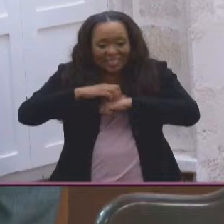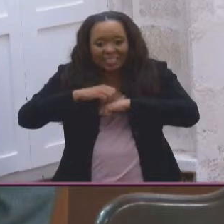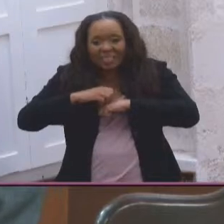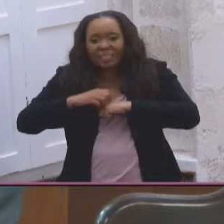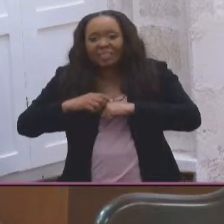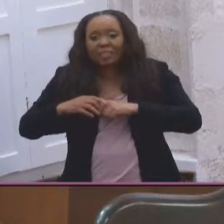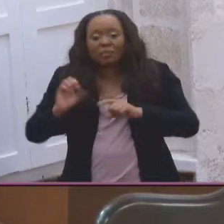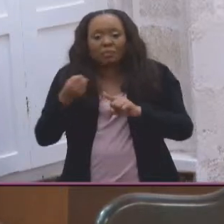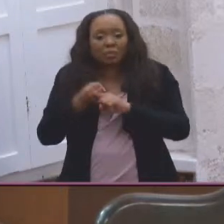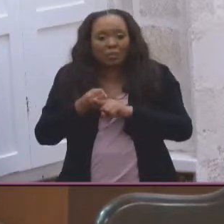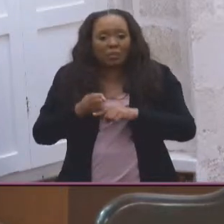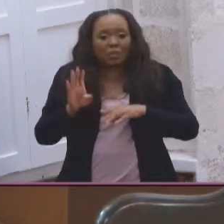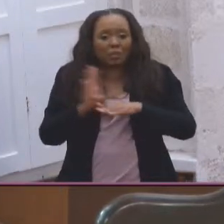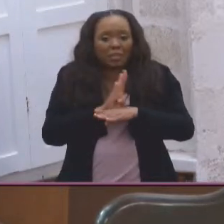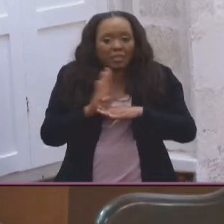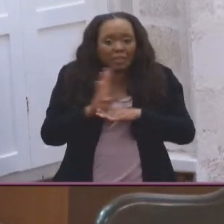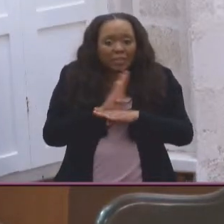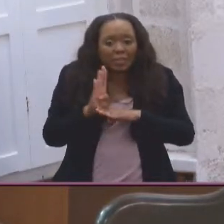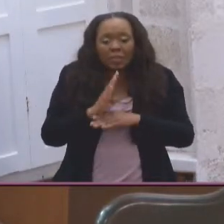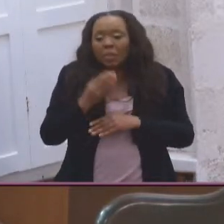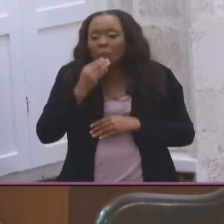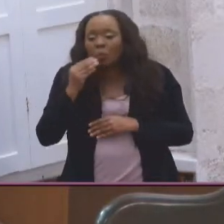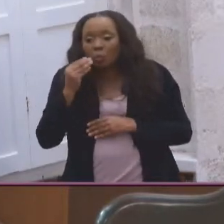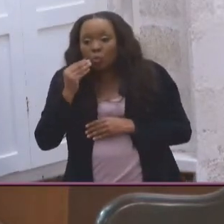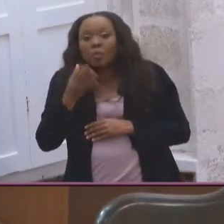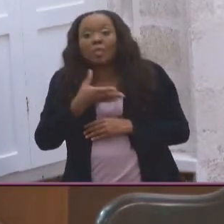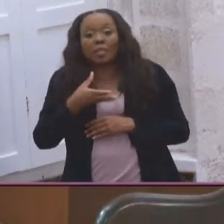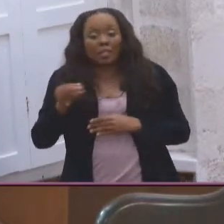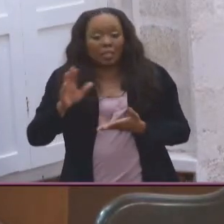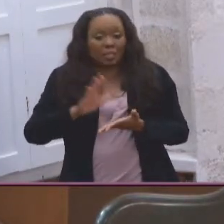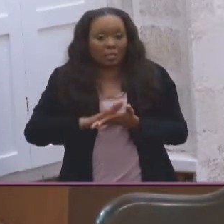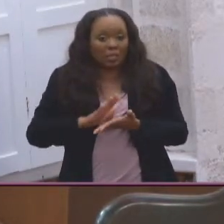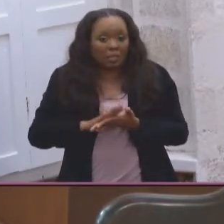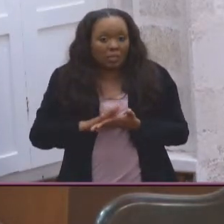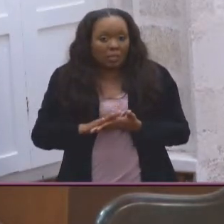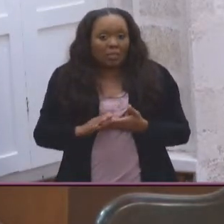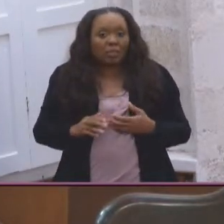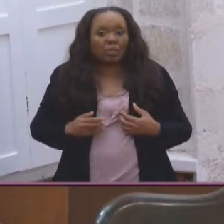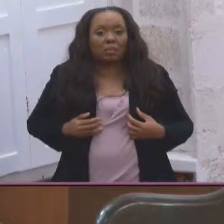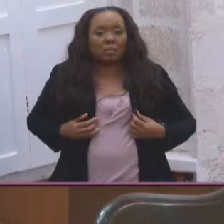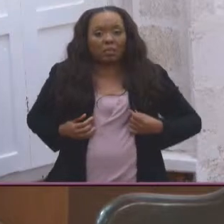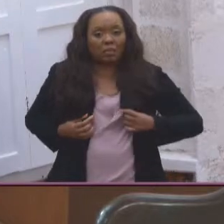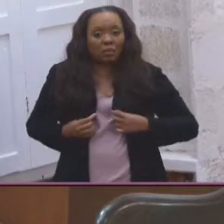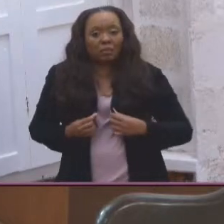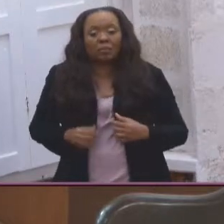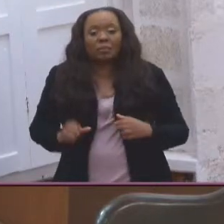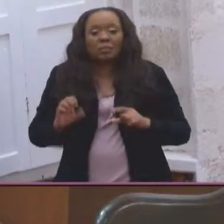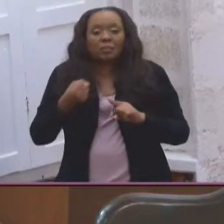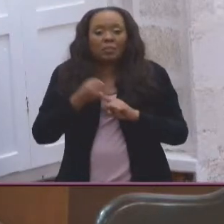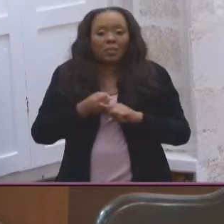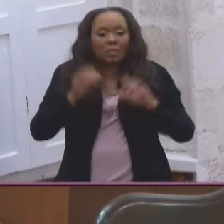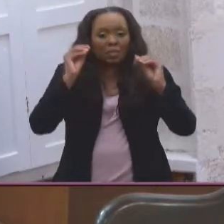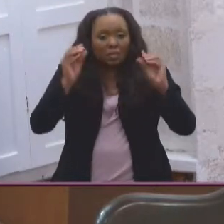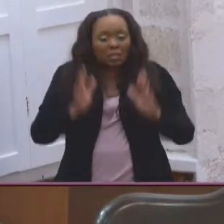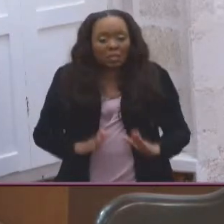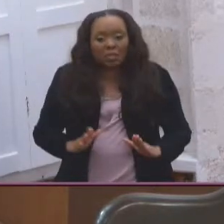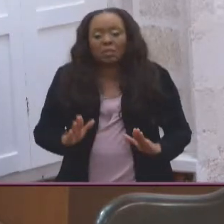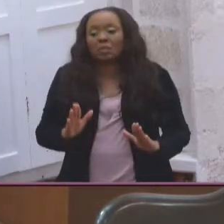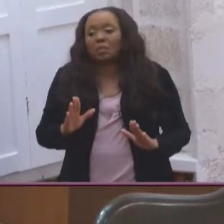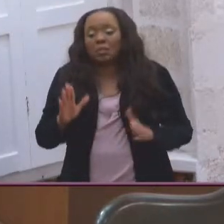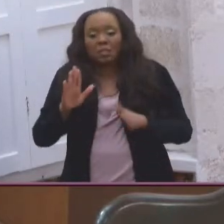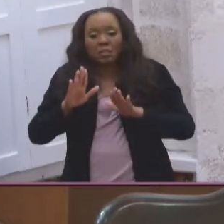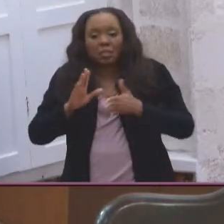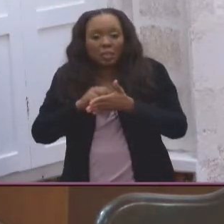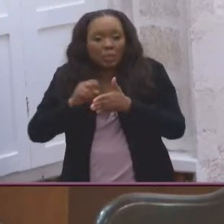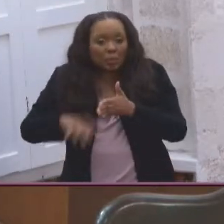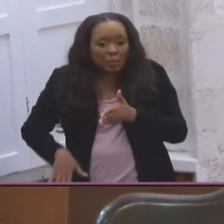equally in our school system. Of course, it affects directly our teachers, our students, our ancillary staff, and